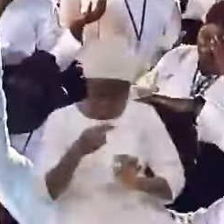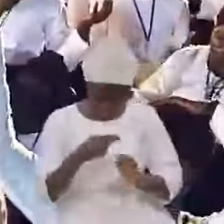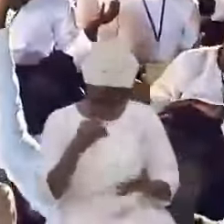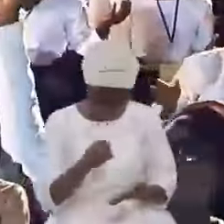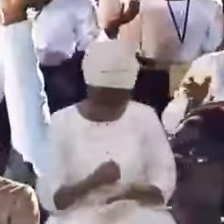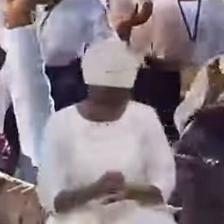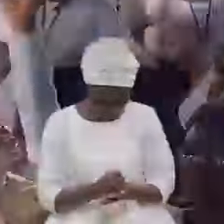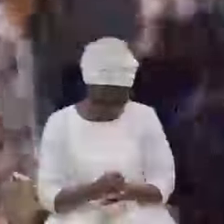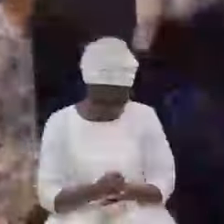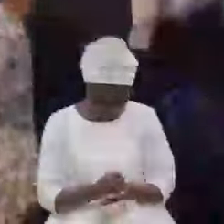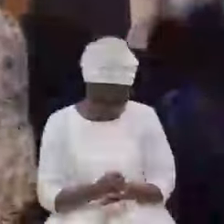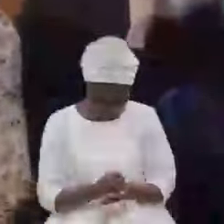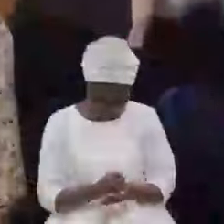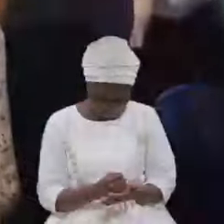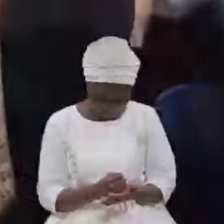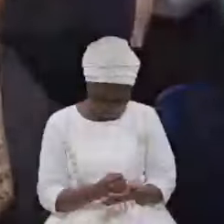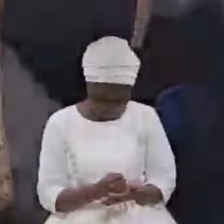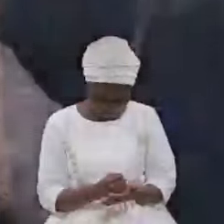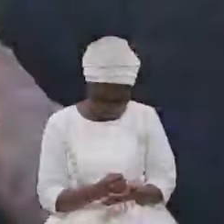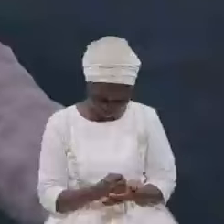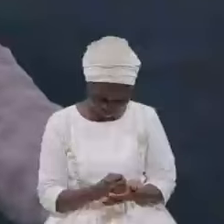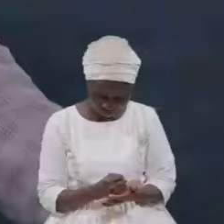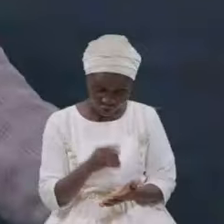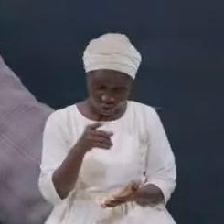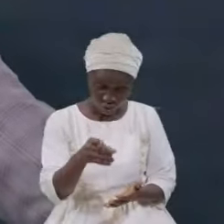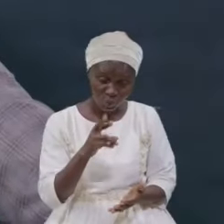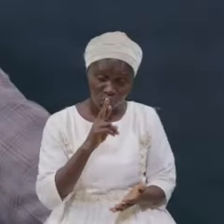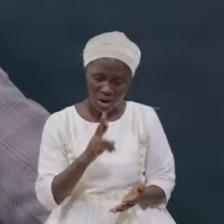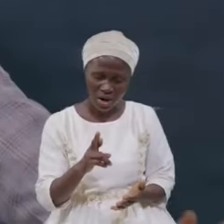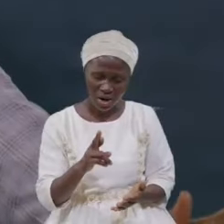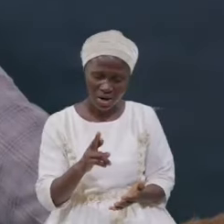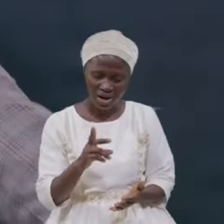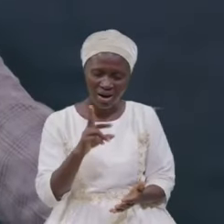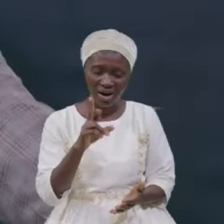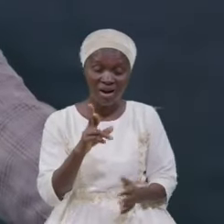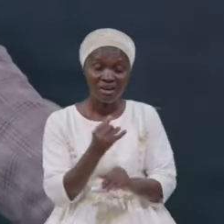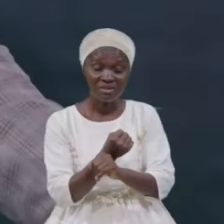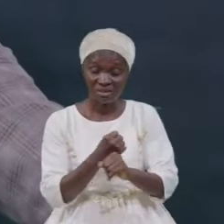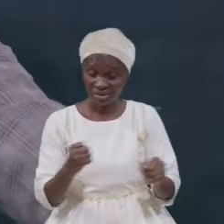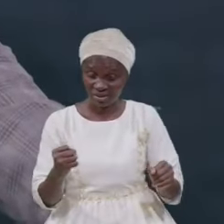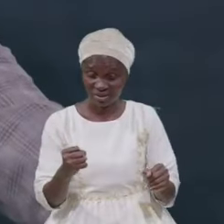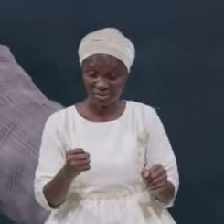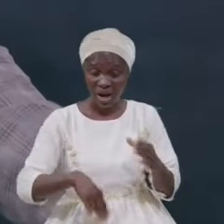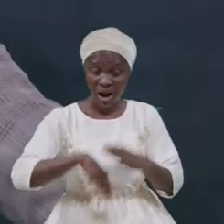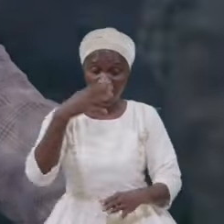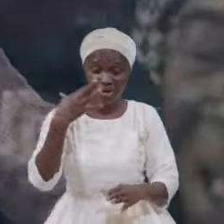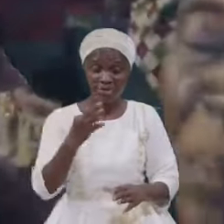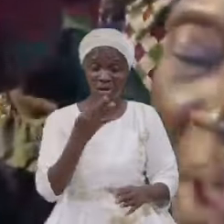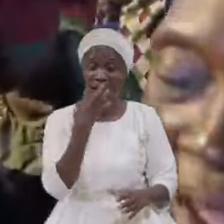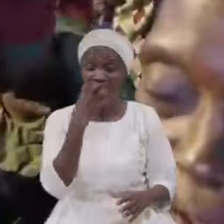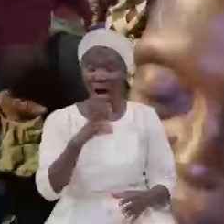Yeah. You are redeemed from the curse of the law. Yeah. Every sickness completely healed.